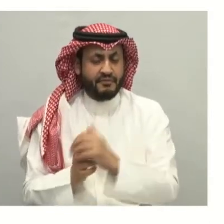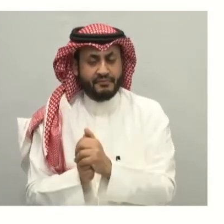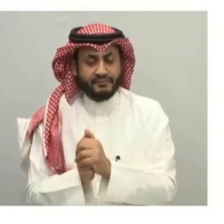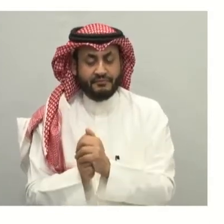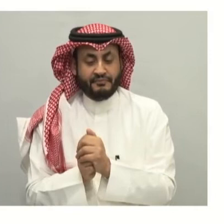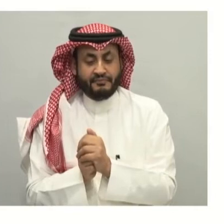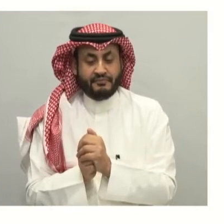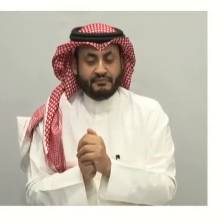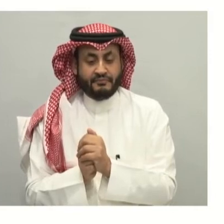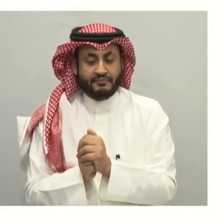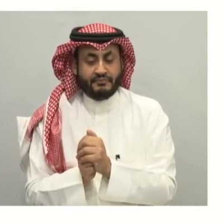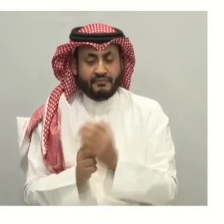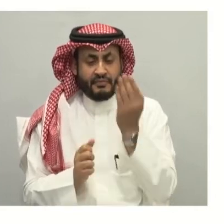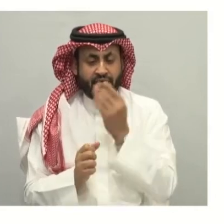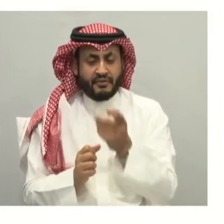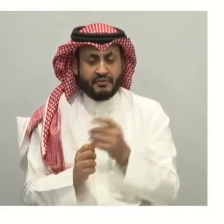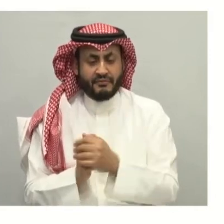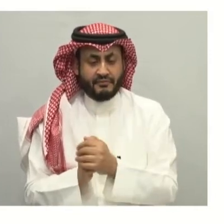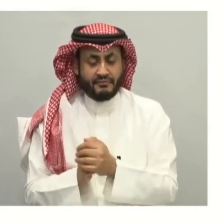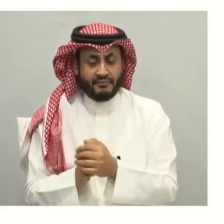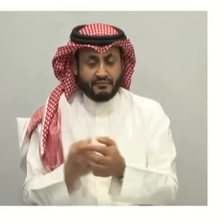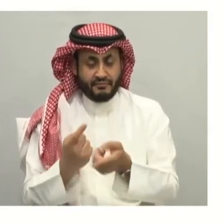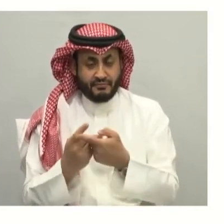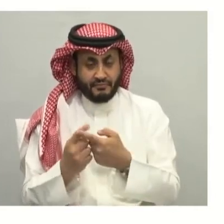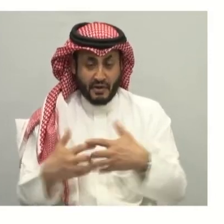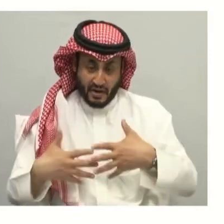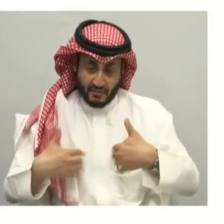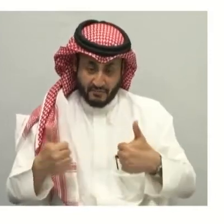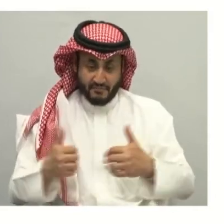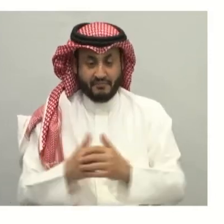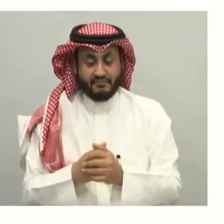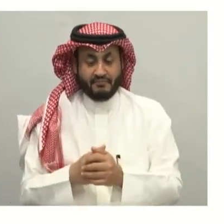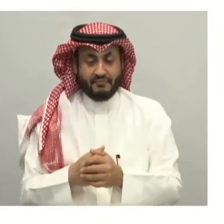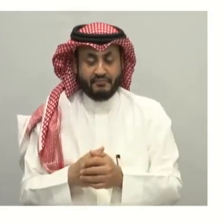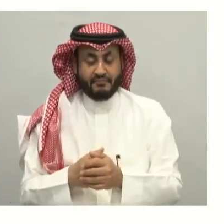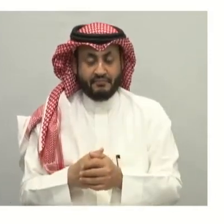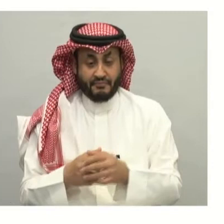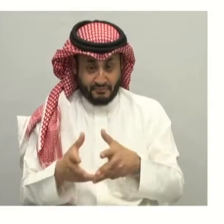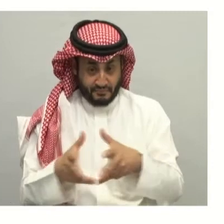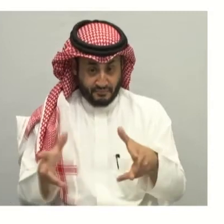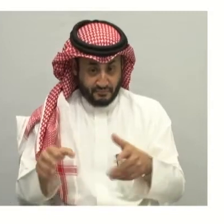Rice. So let's read the words together. Here we have nice, long I,